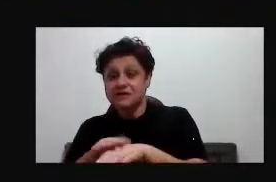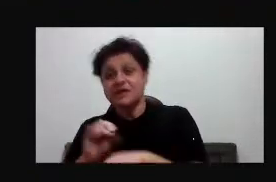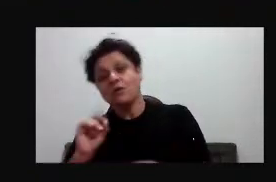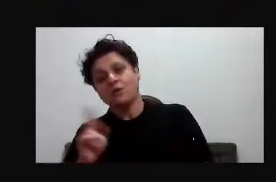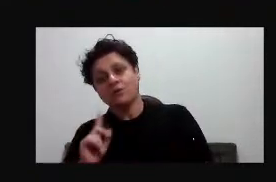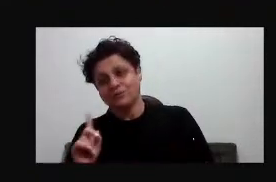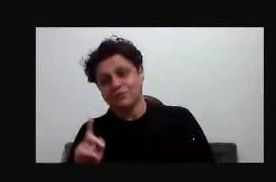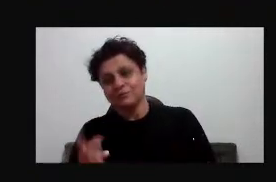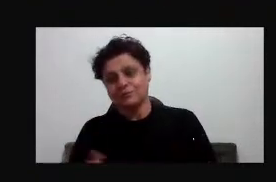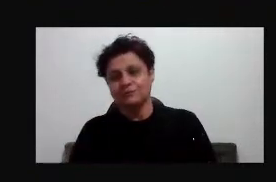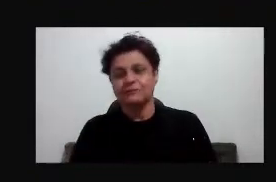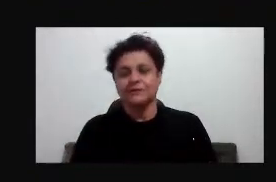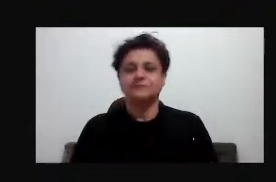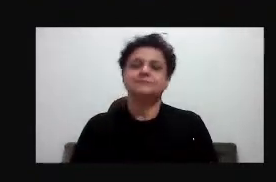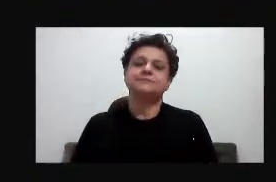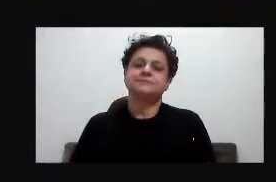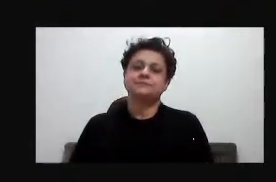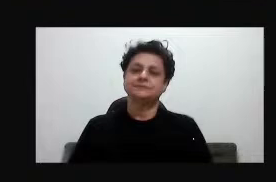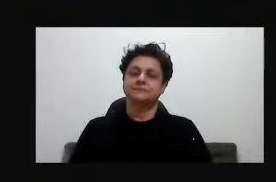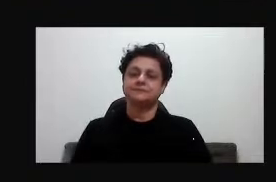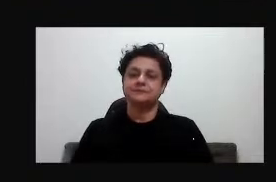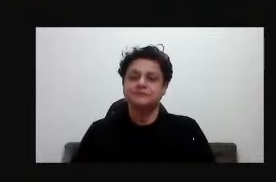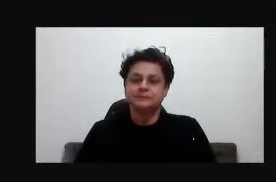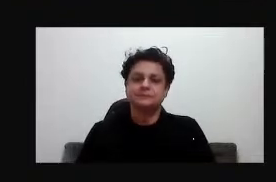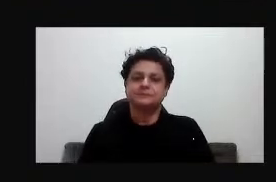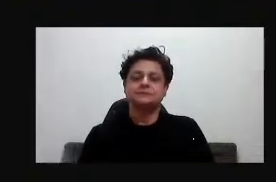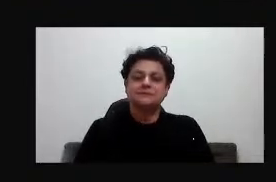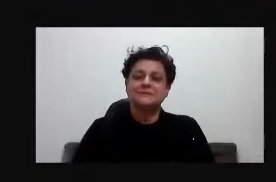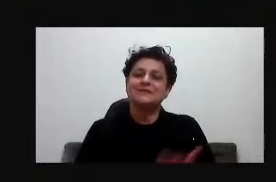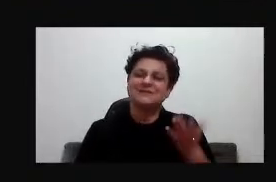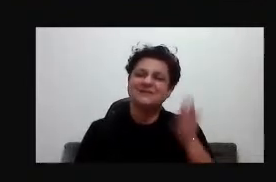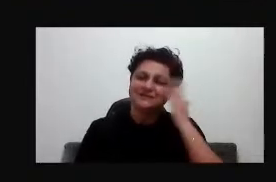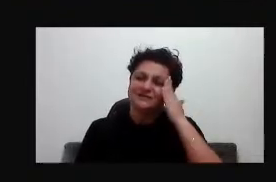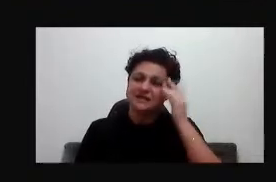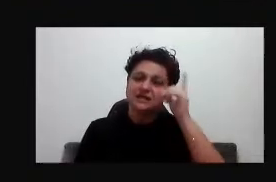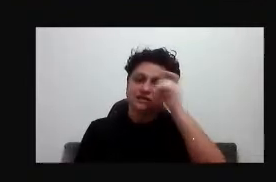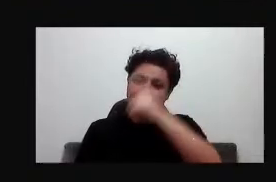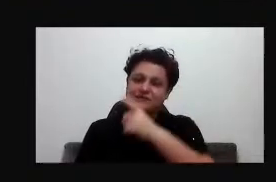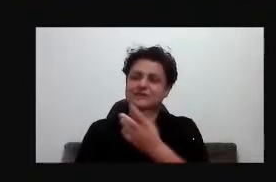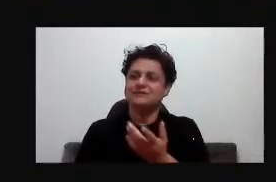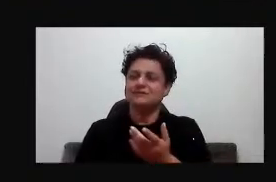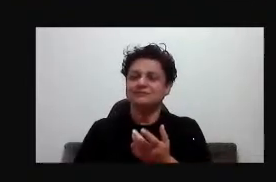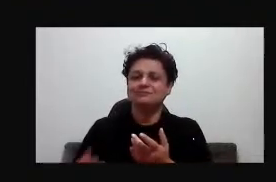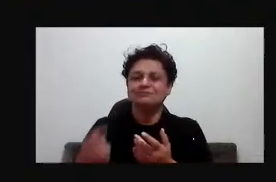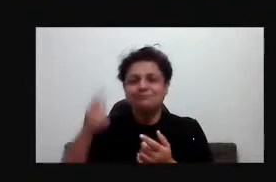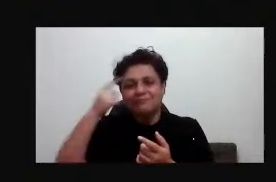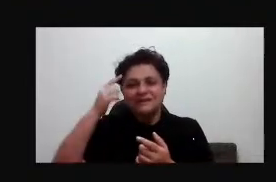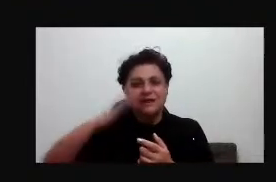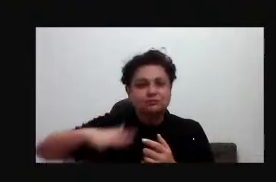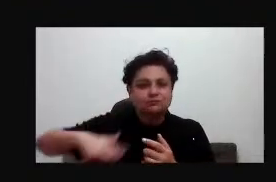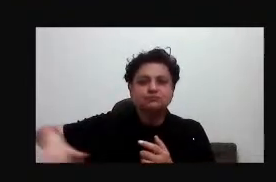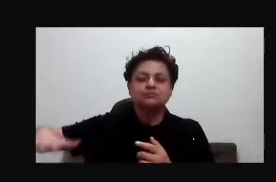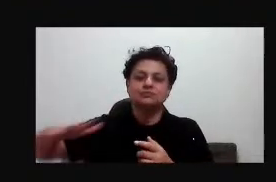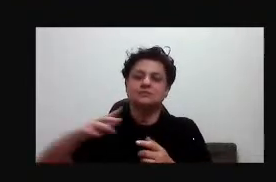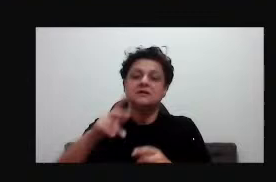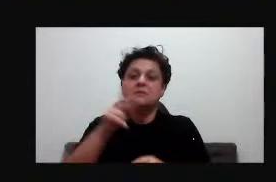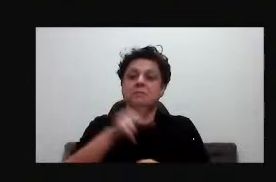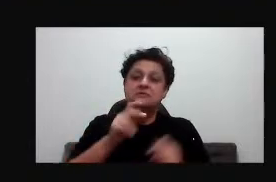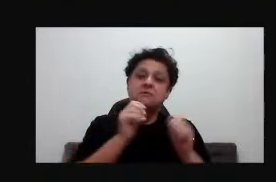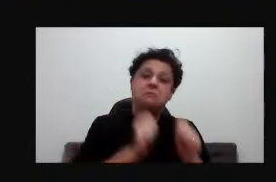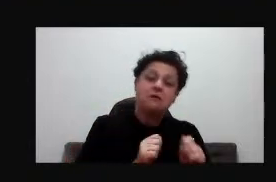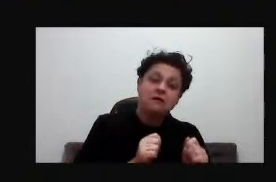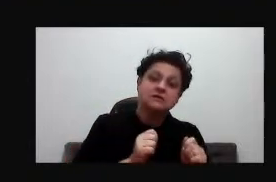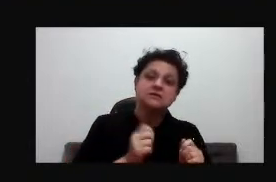it's very difficult to generalize about what a teacher can do when faced with a very large class of